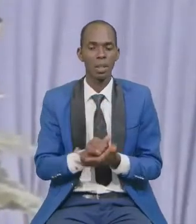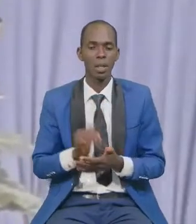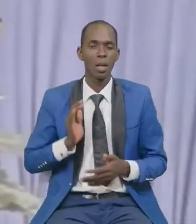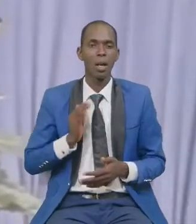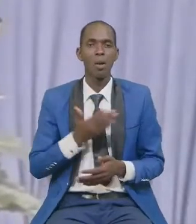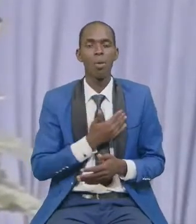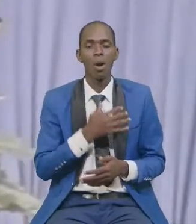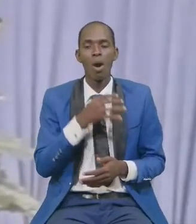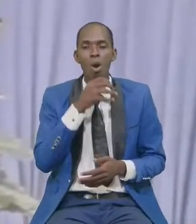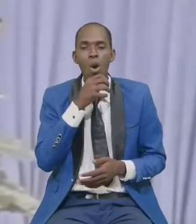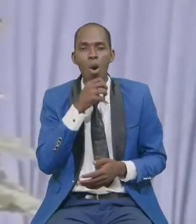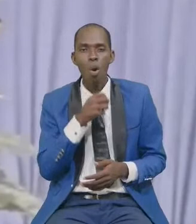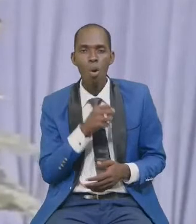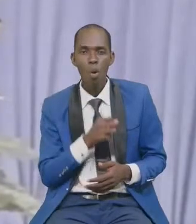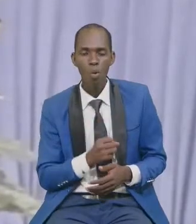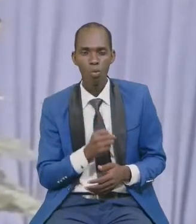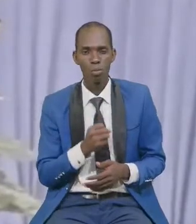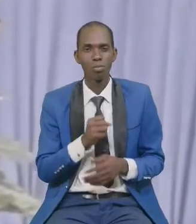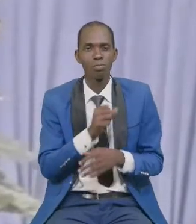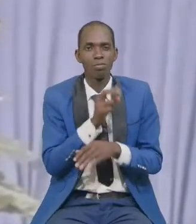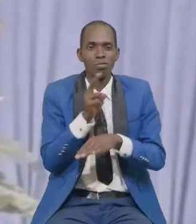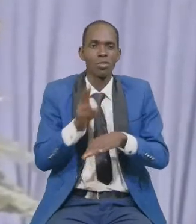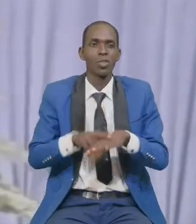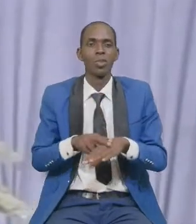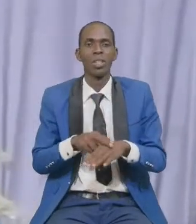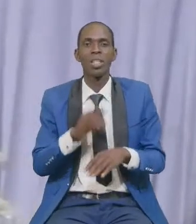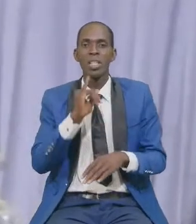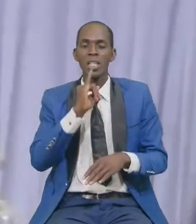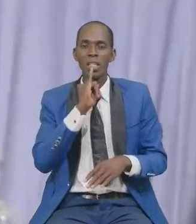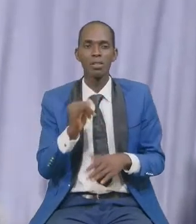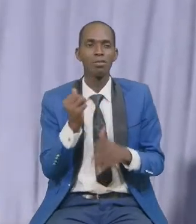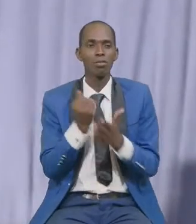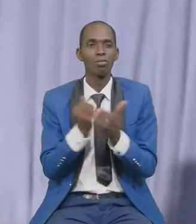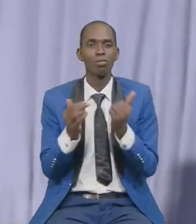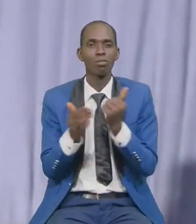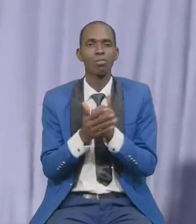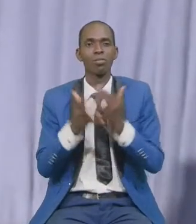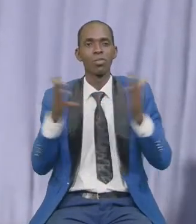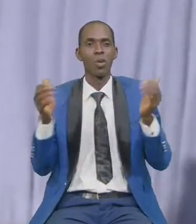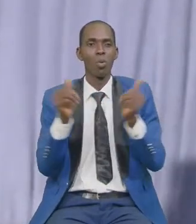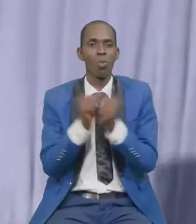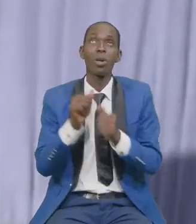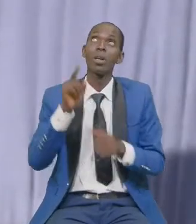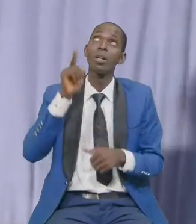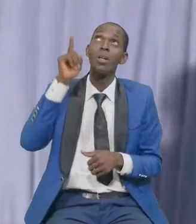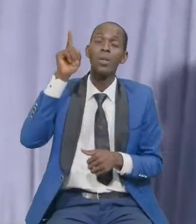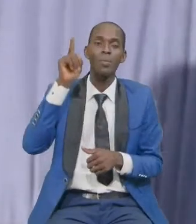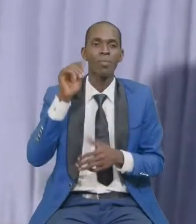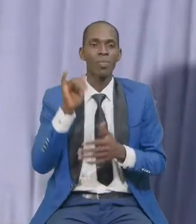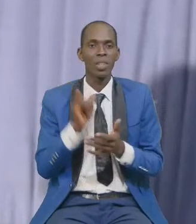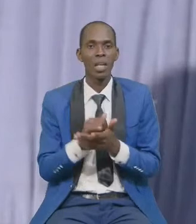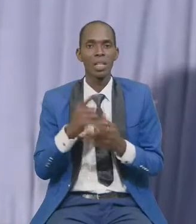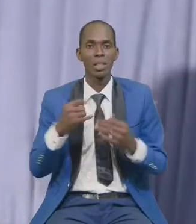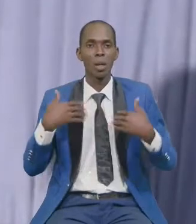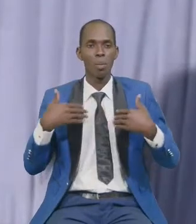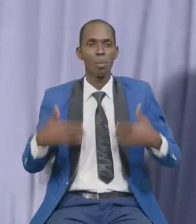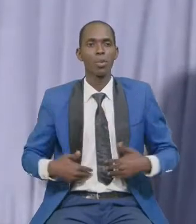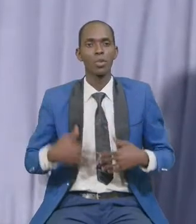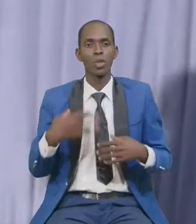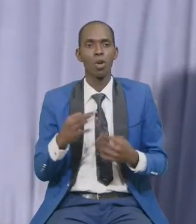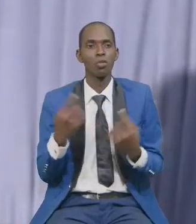our old man is crucified with him, that the body of